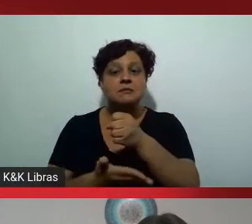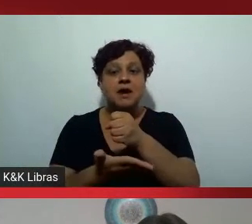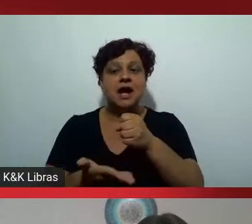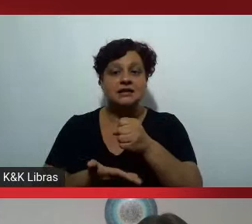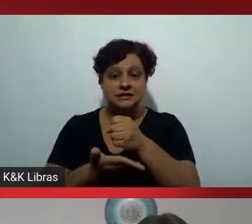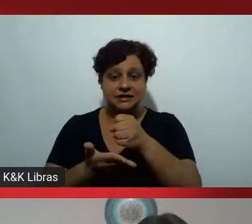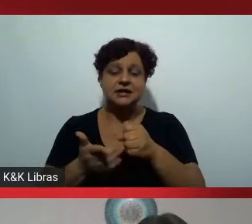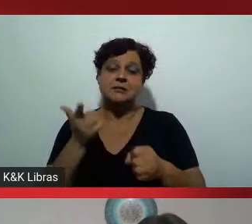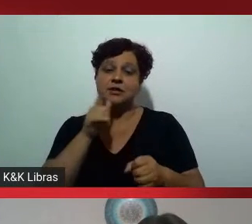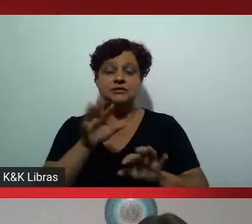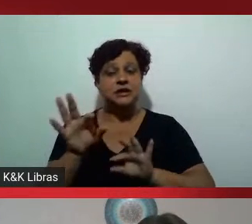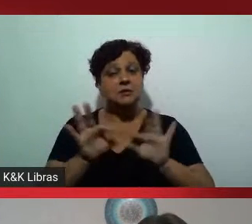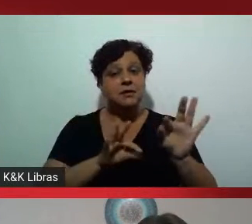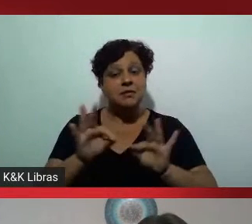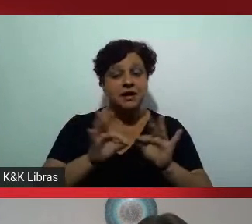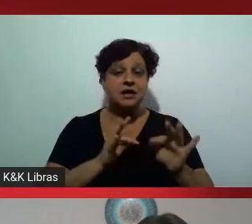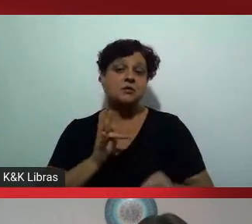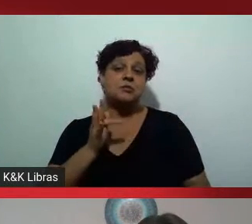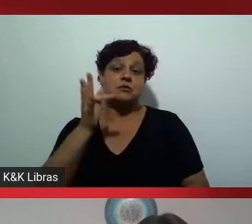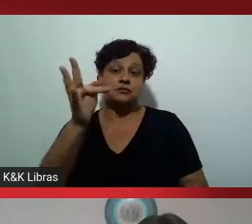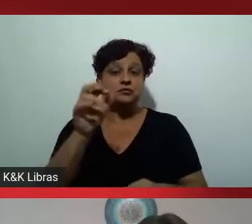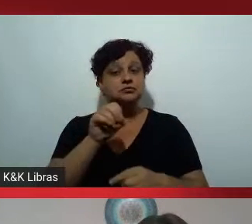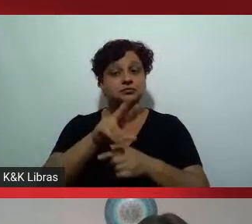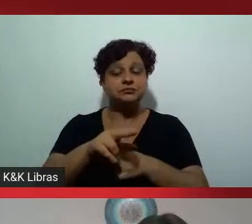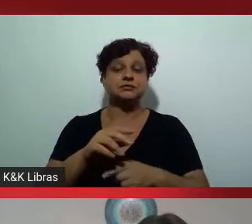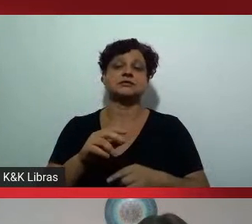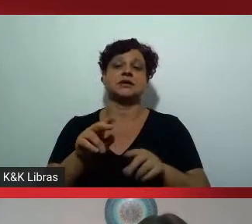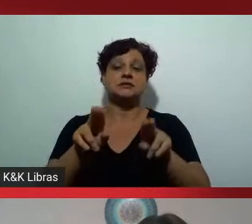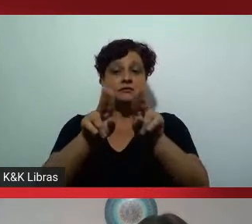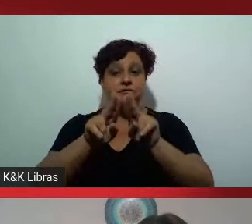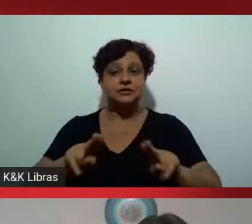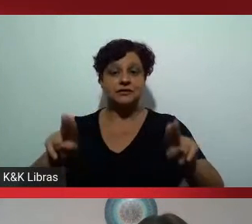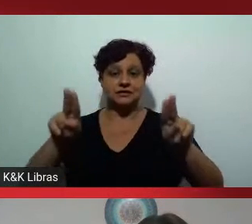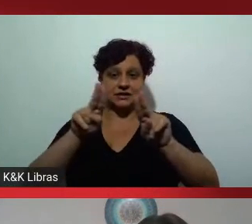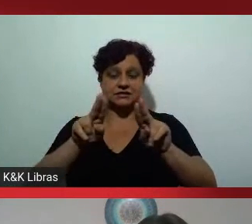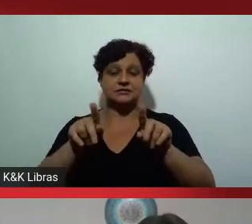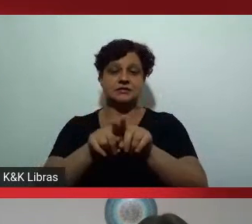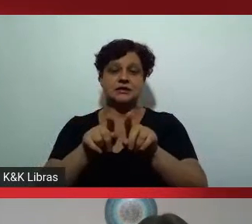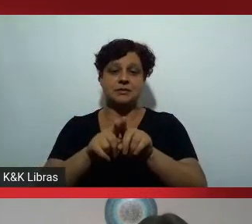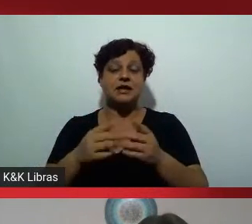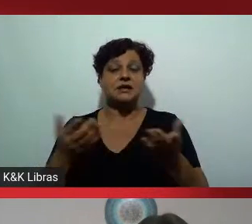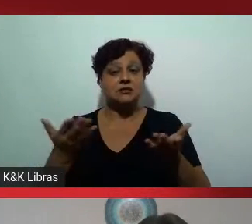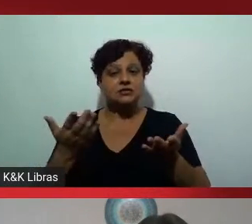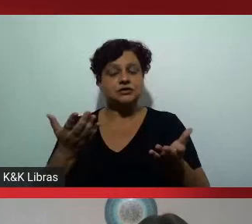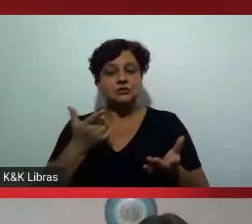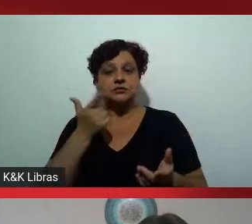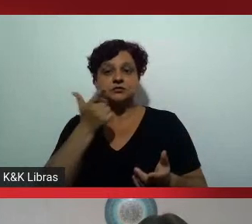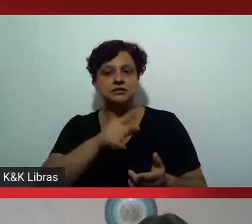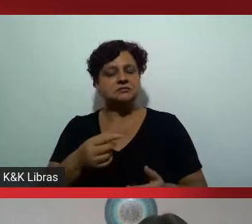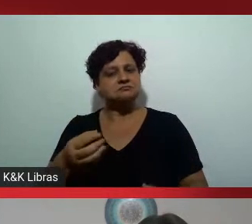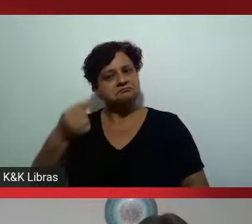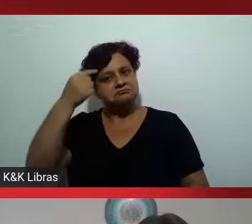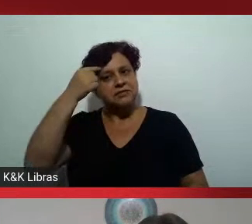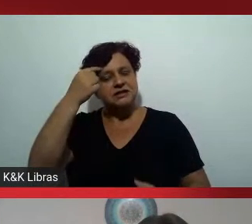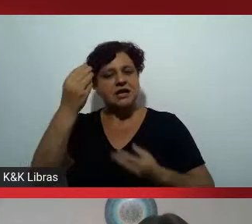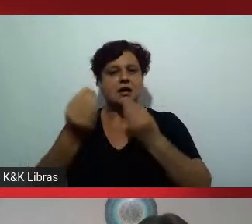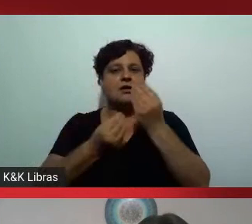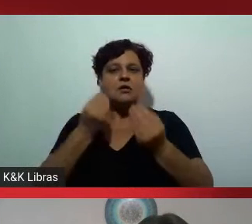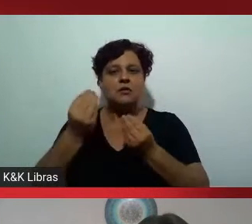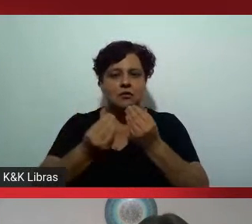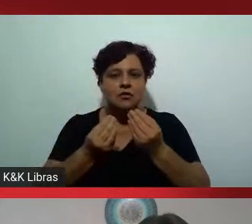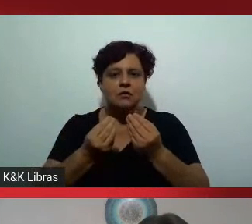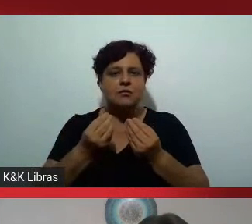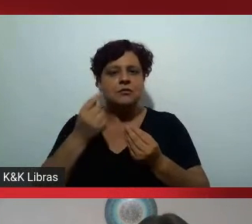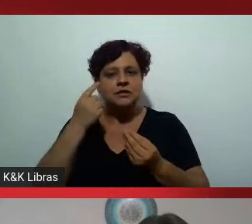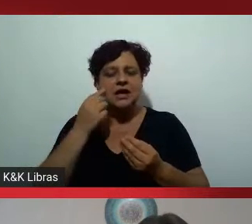for work in our company so i think it's really what i'm taking away is this idea of thinking holistically not just about hey we want to hire